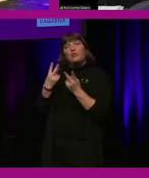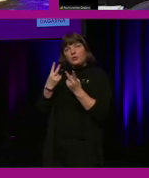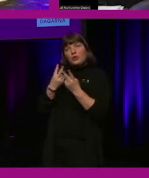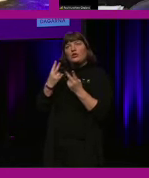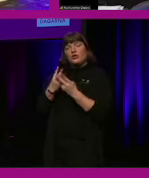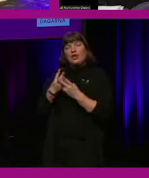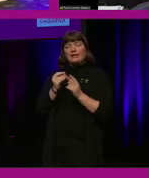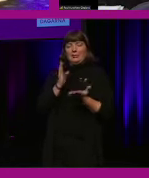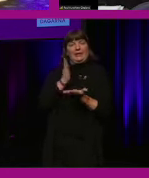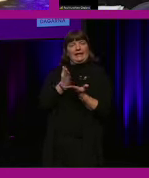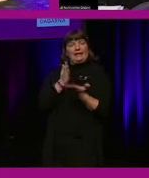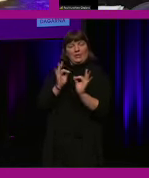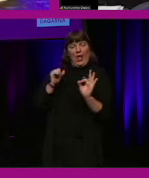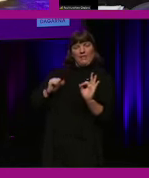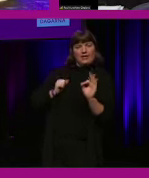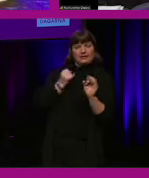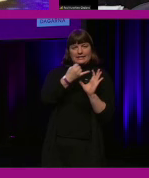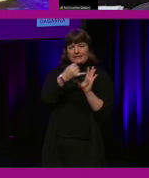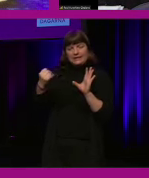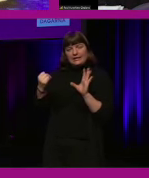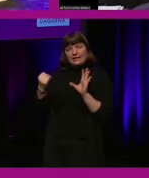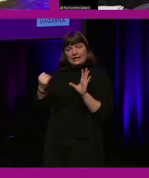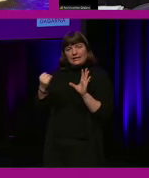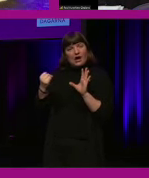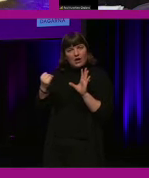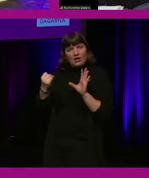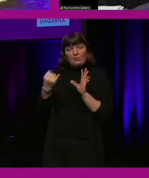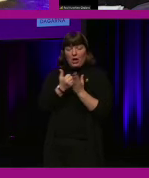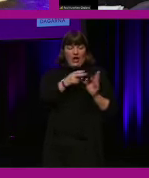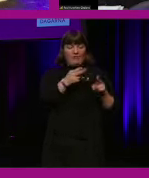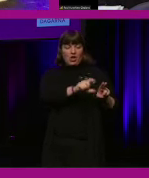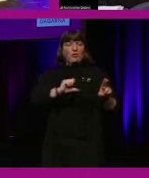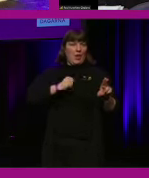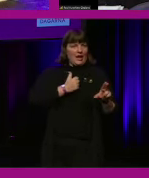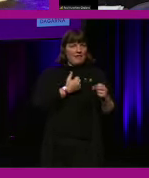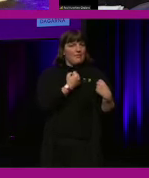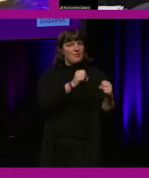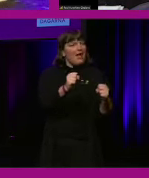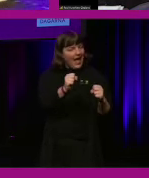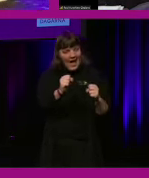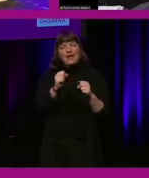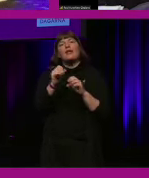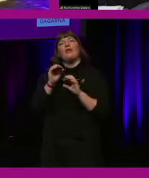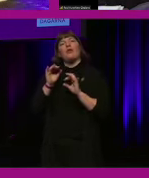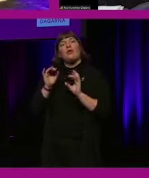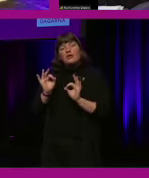life implementation cannot be realized by lawyers alone. If we're really interested in